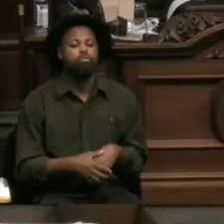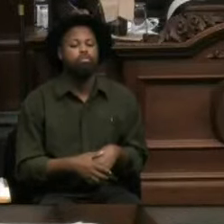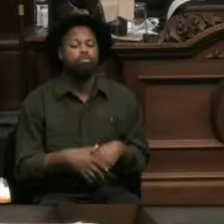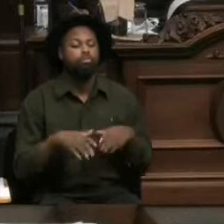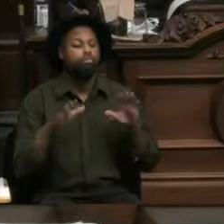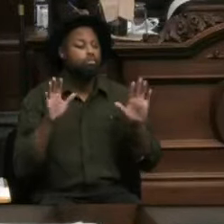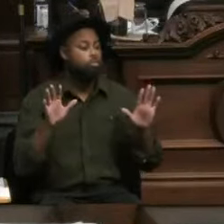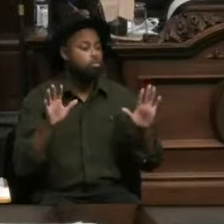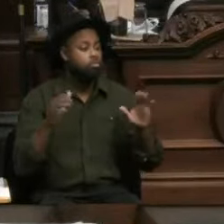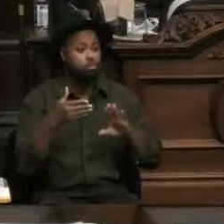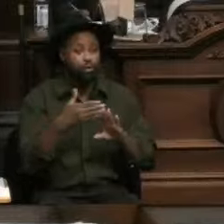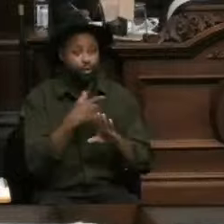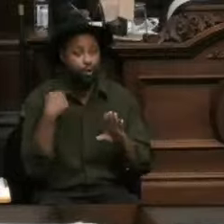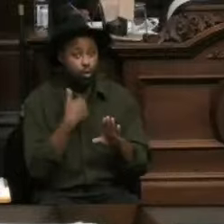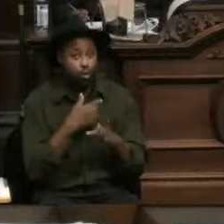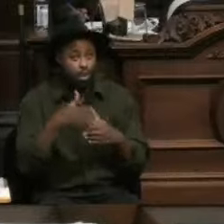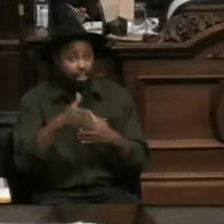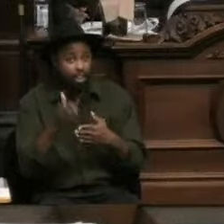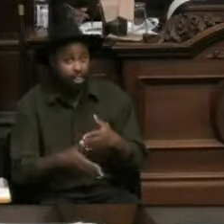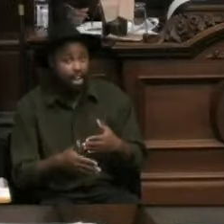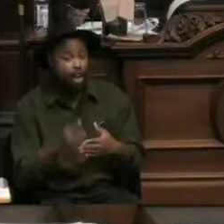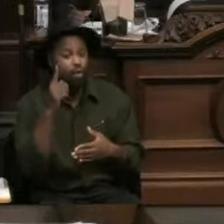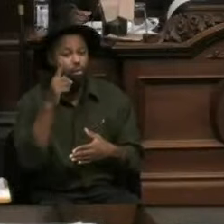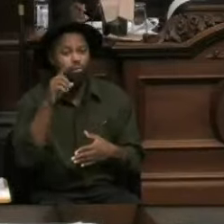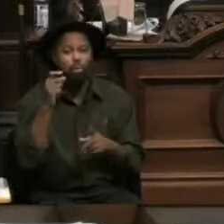So before we end, I do have one